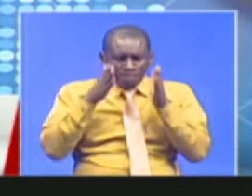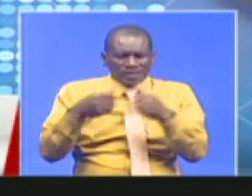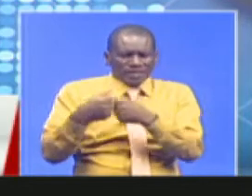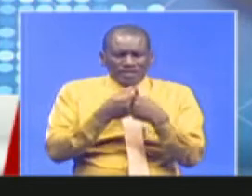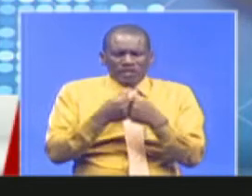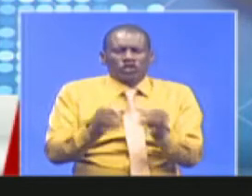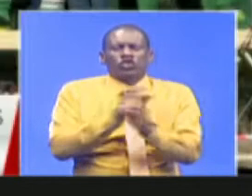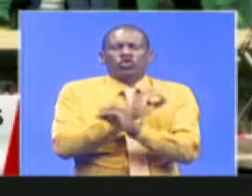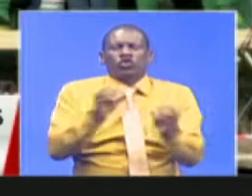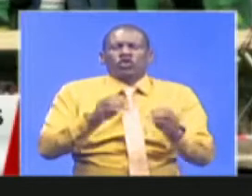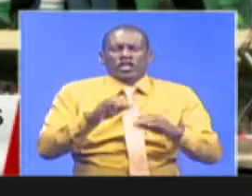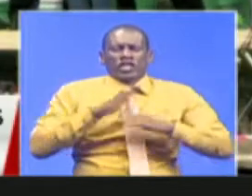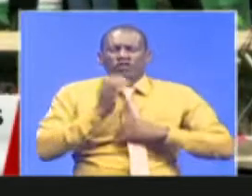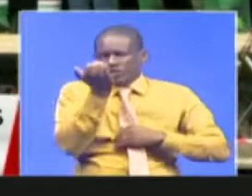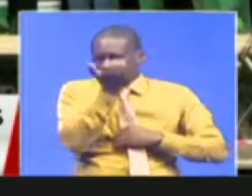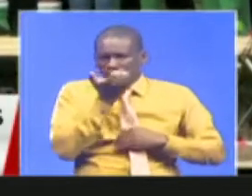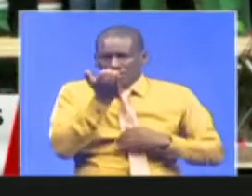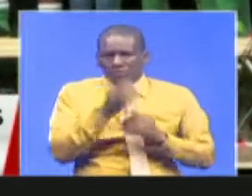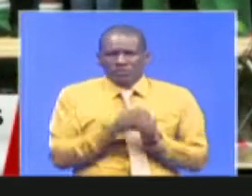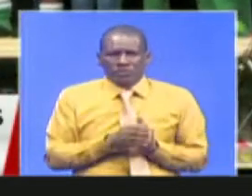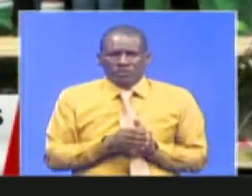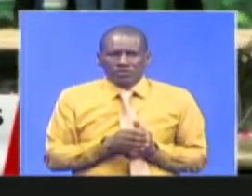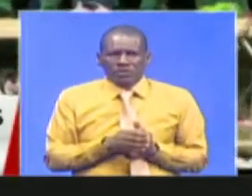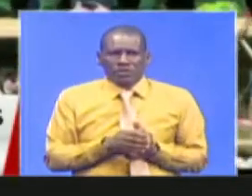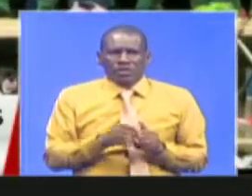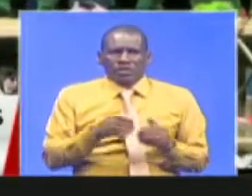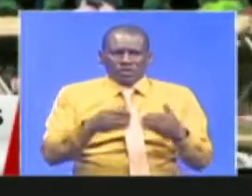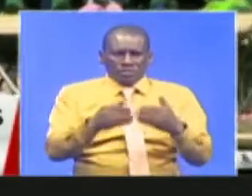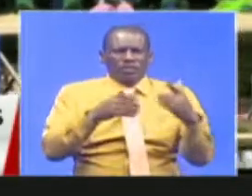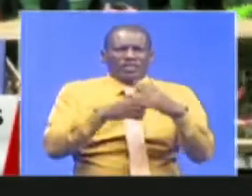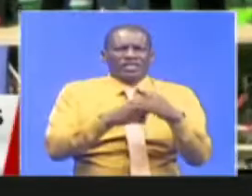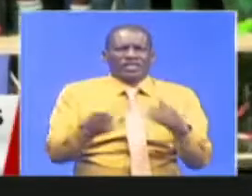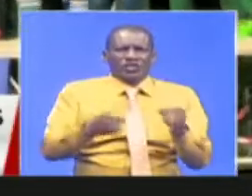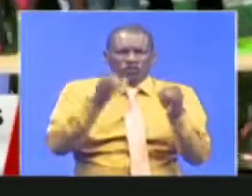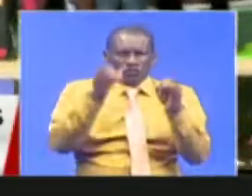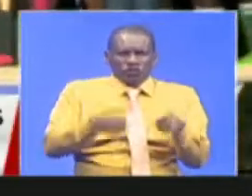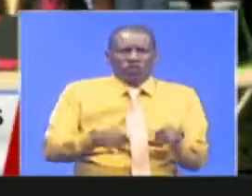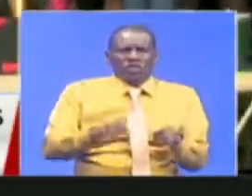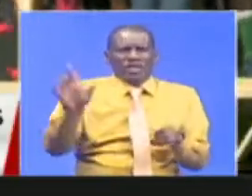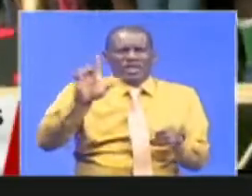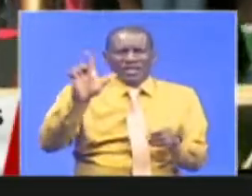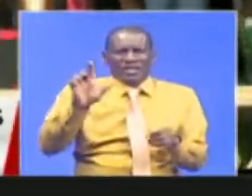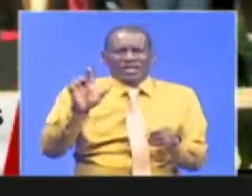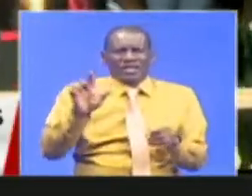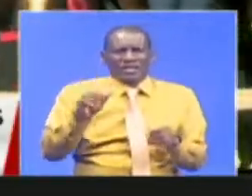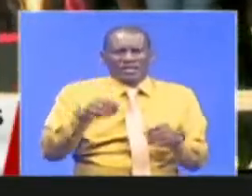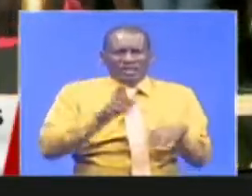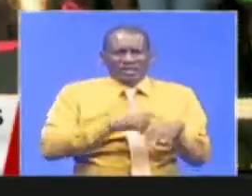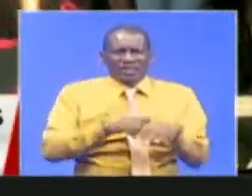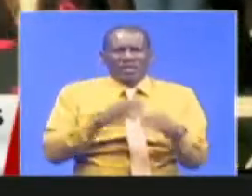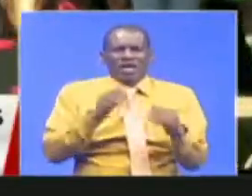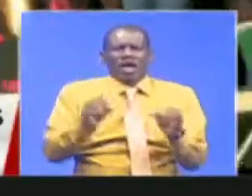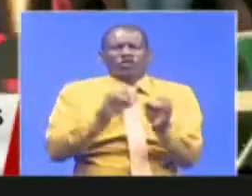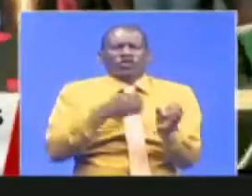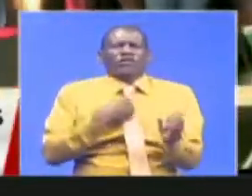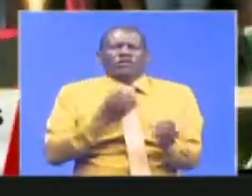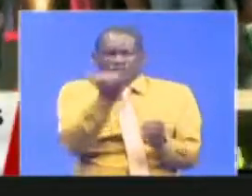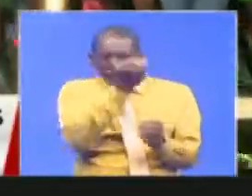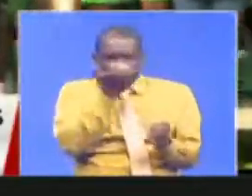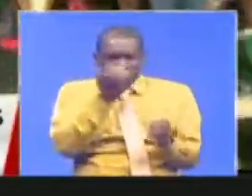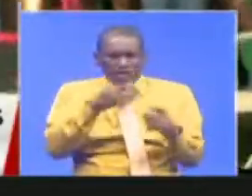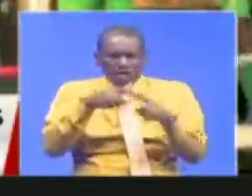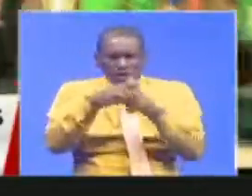stadia. It is to the start of the new Kenyan Premier League season, and lack of stadia due to delayed renovations across the country